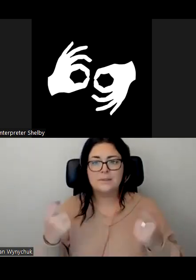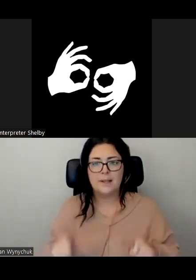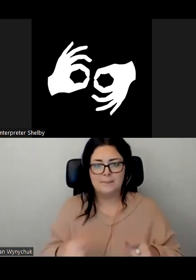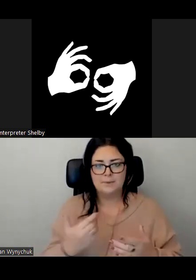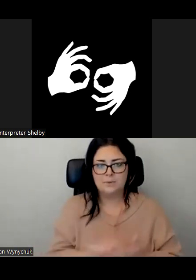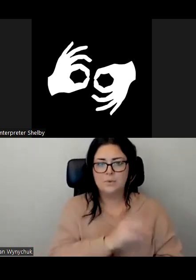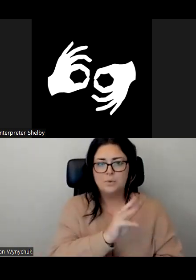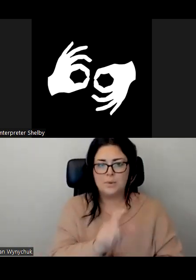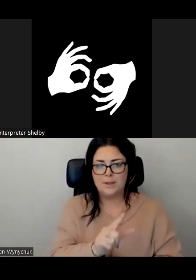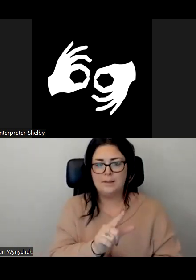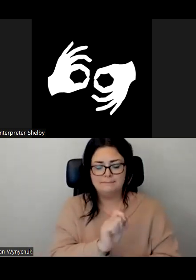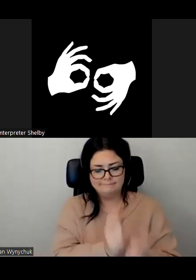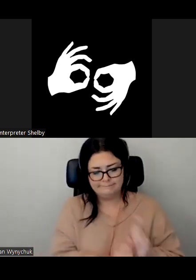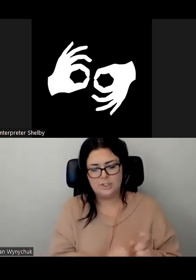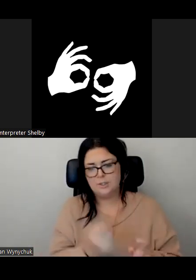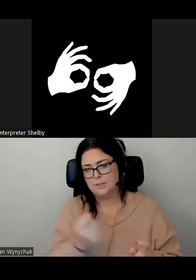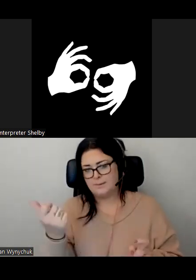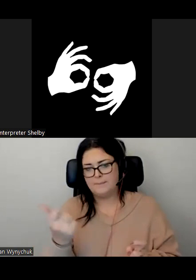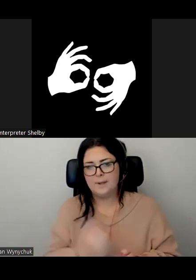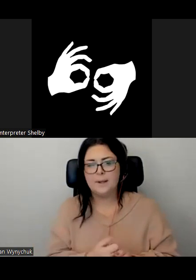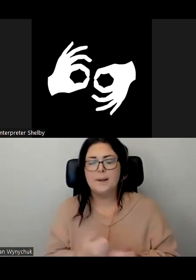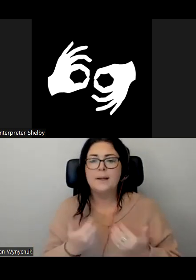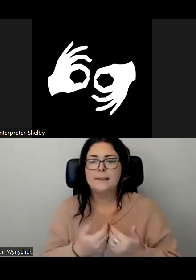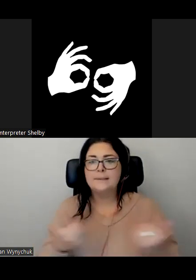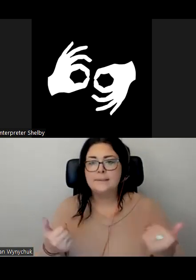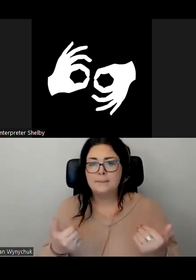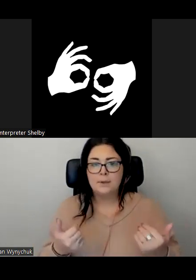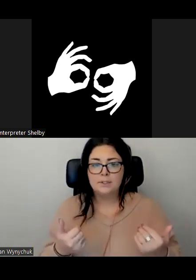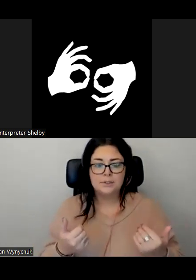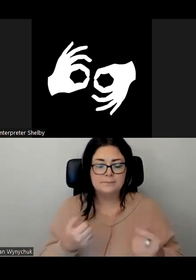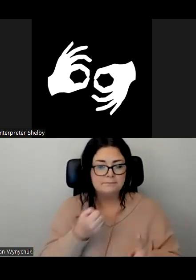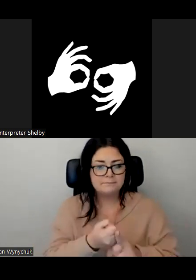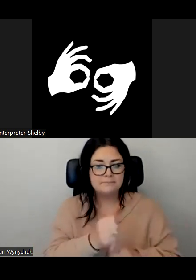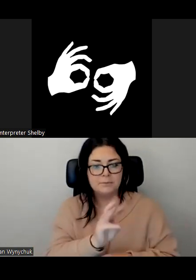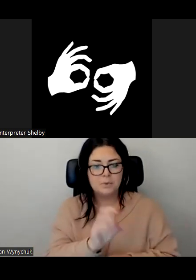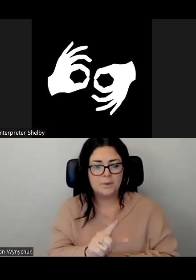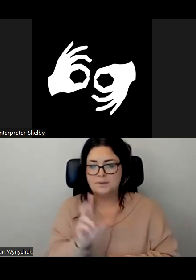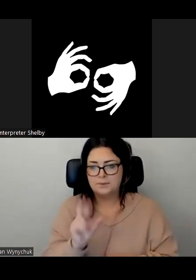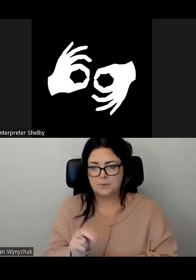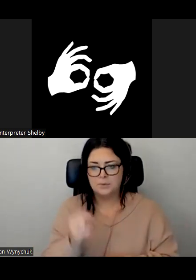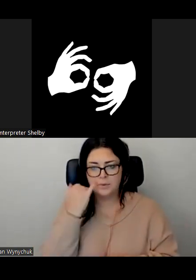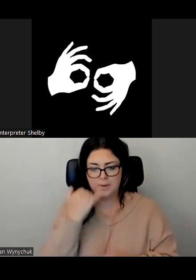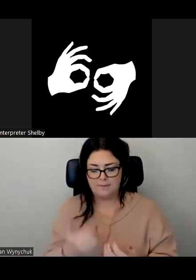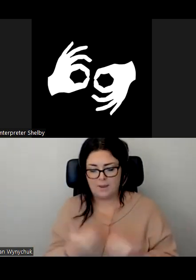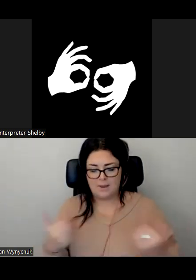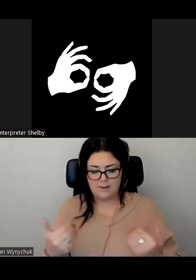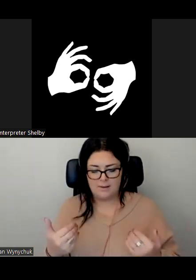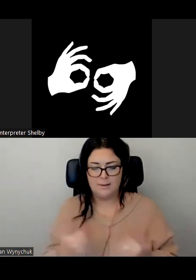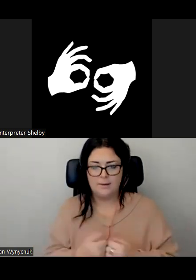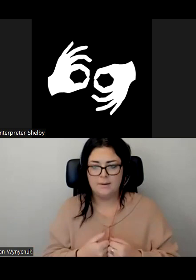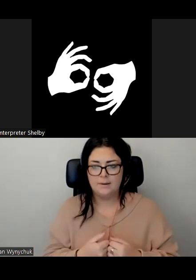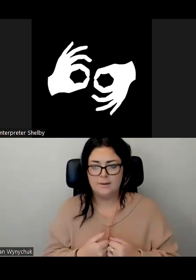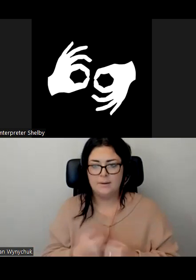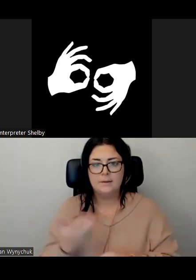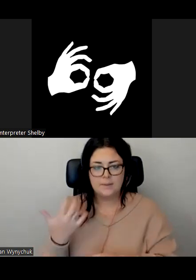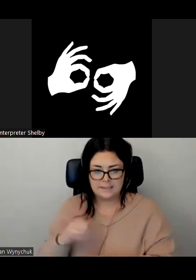up changing your will, but separation doesn't impact wills at all. So if we're separated, he's still